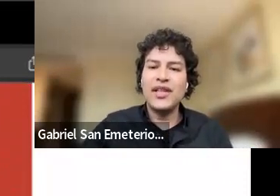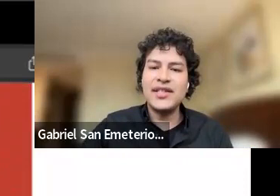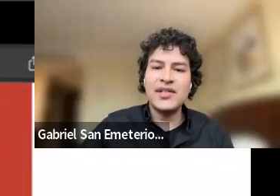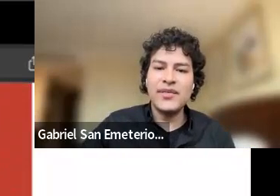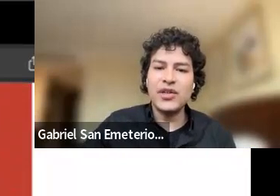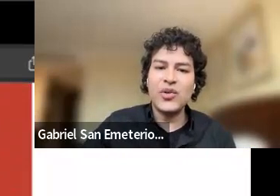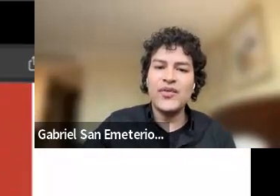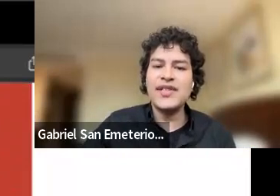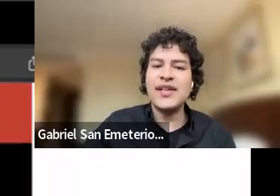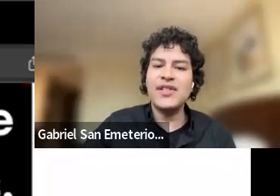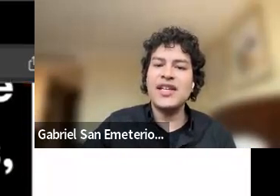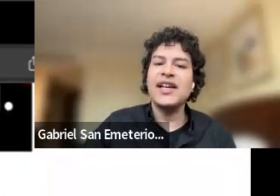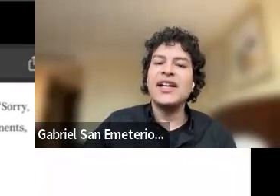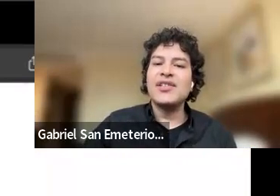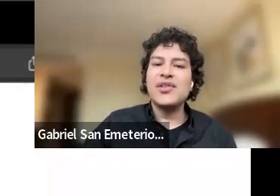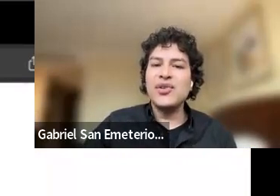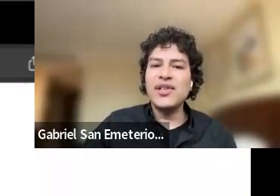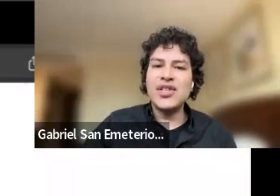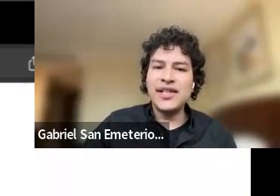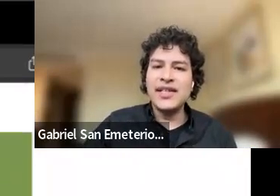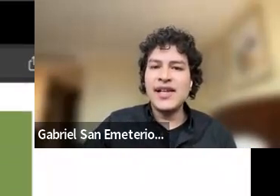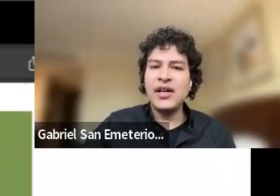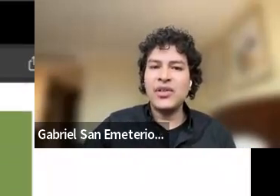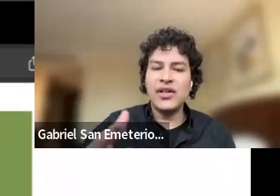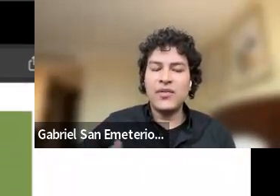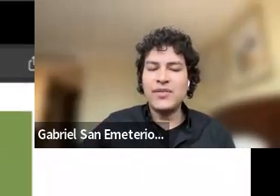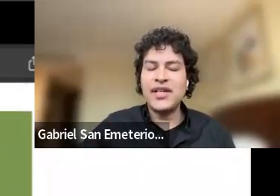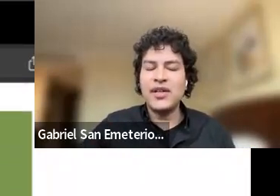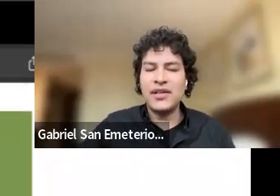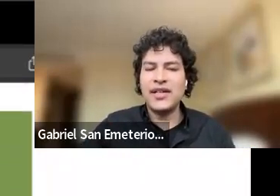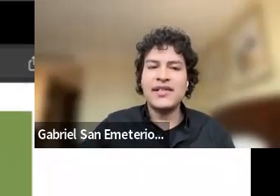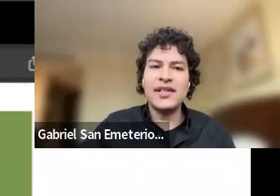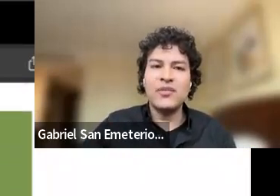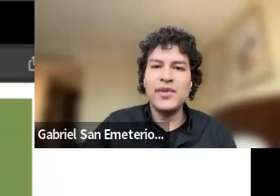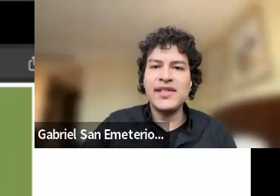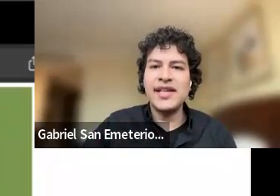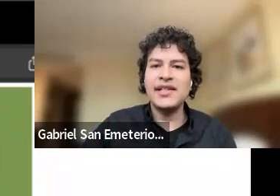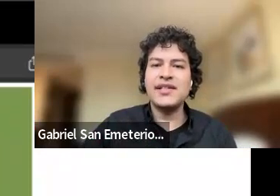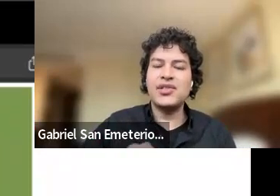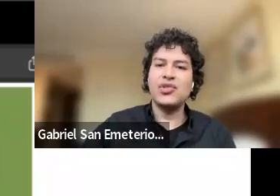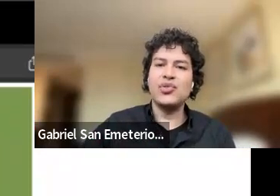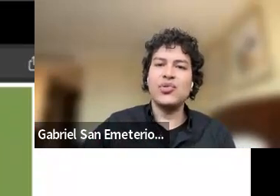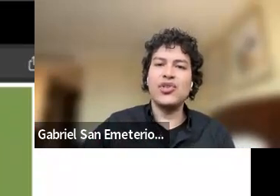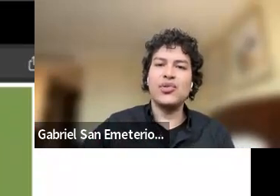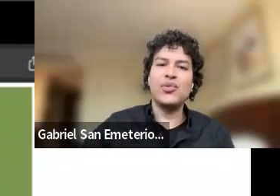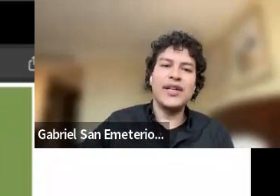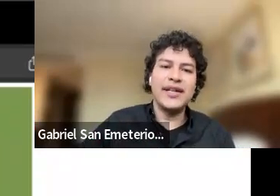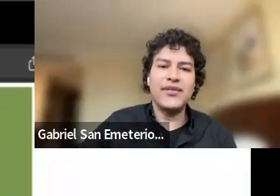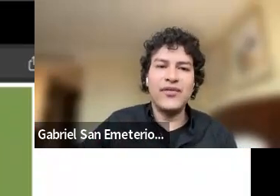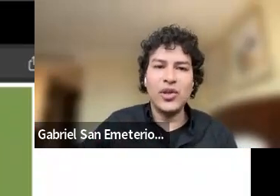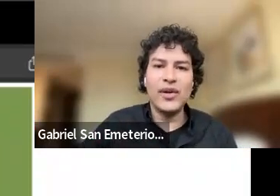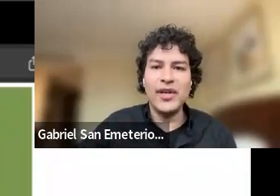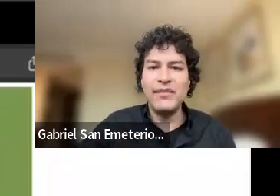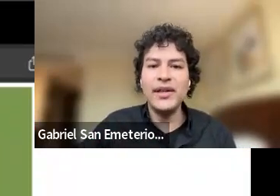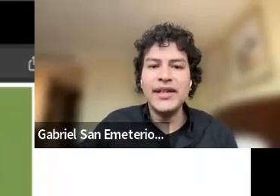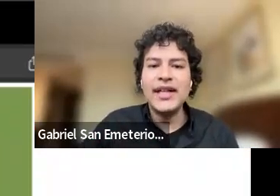know, let's talk about COVID safety. So you can check these out on our website. Like I said, it will be sent to you in